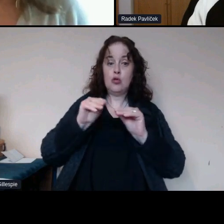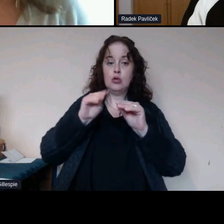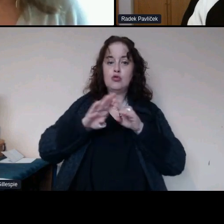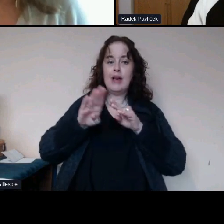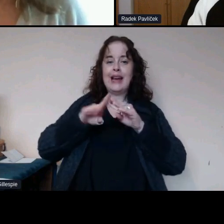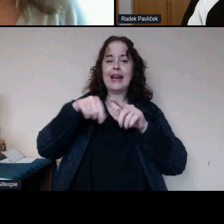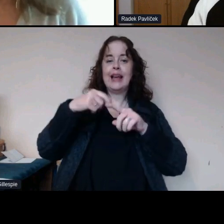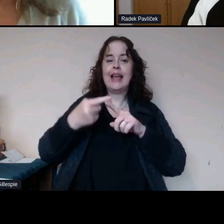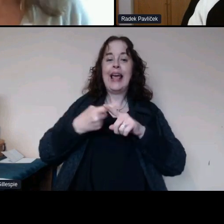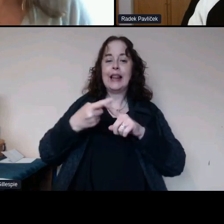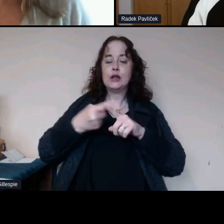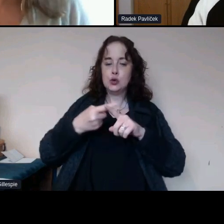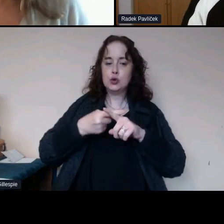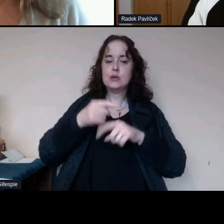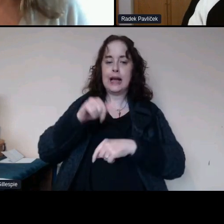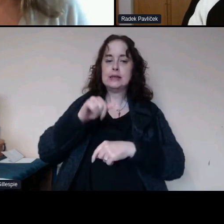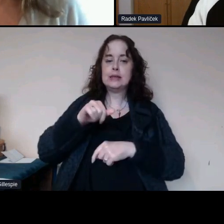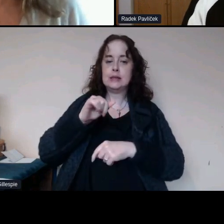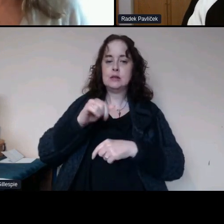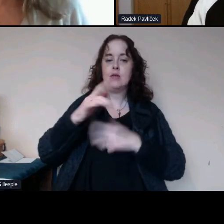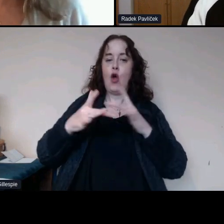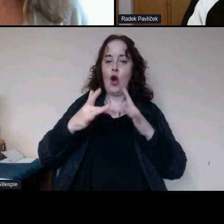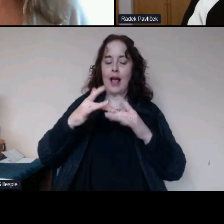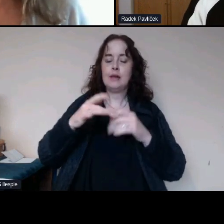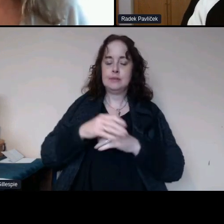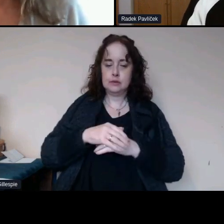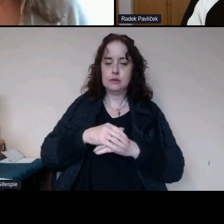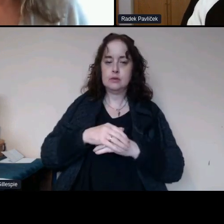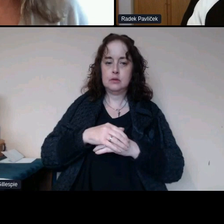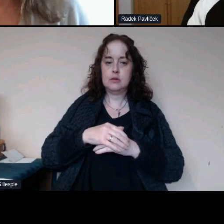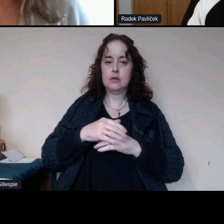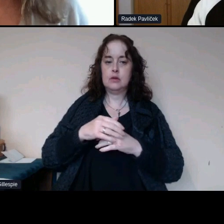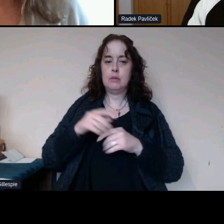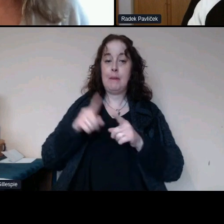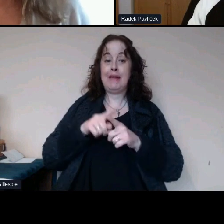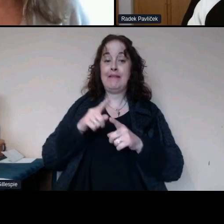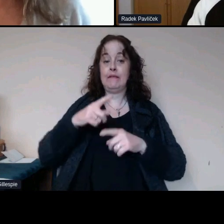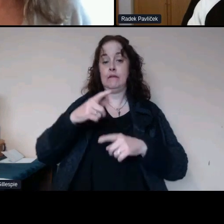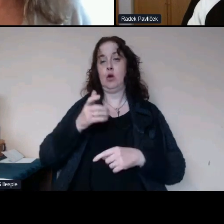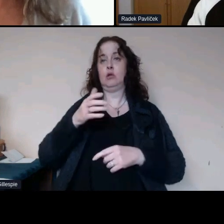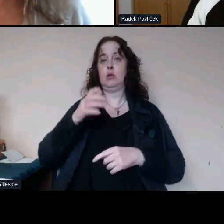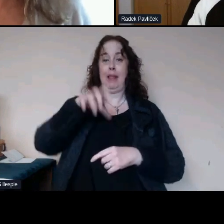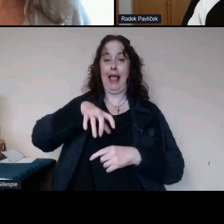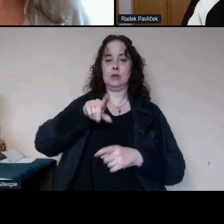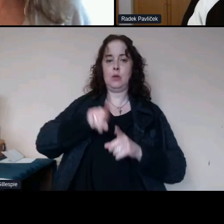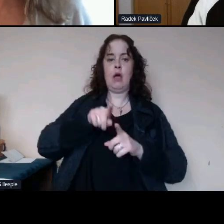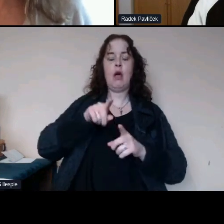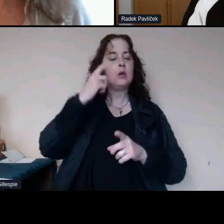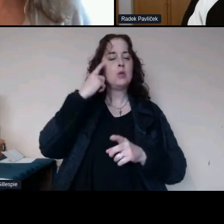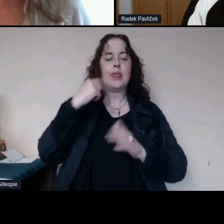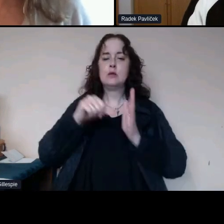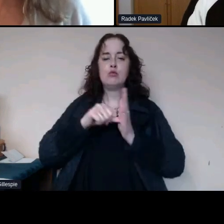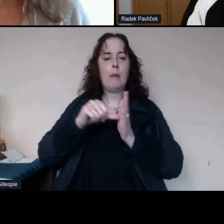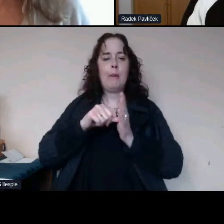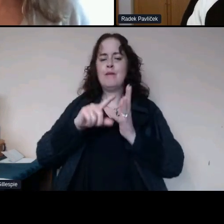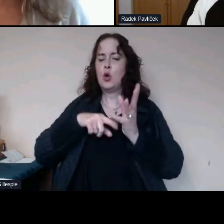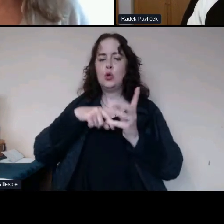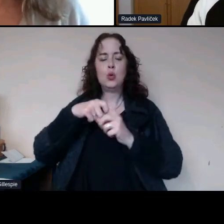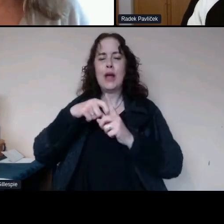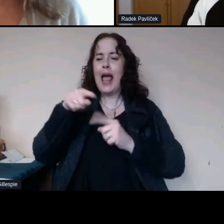so online and maybe on site as well. So I don't think it's a problem for UK-based